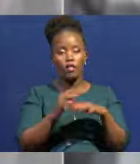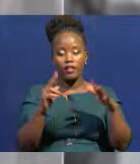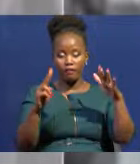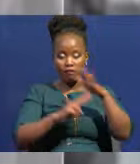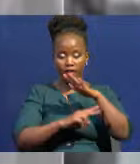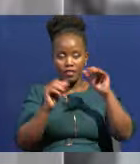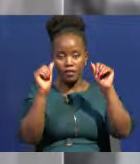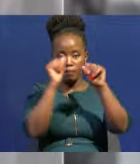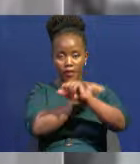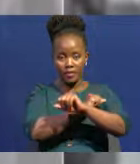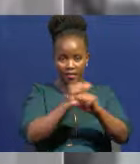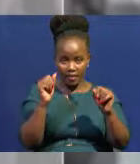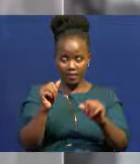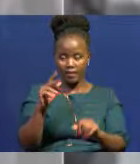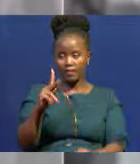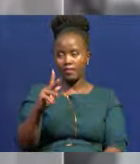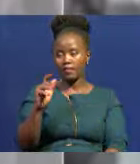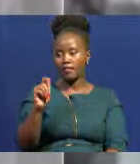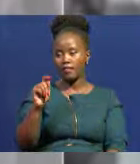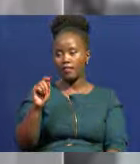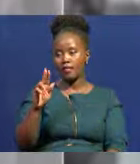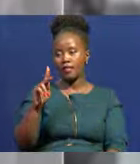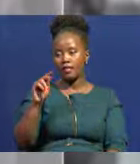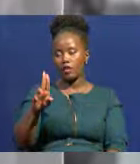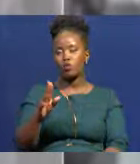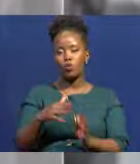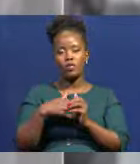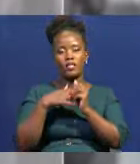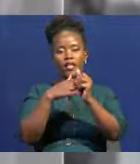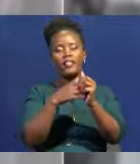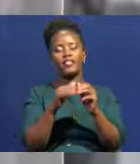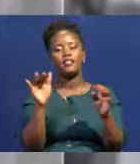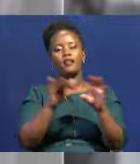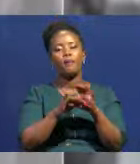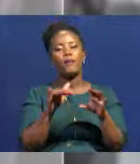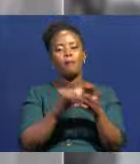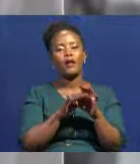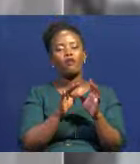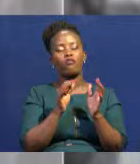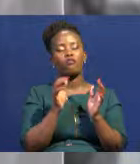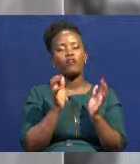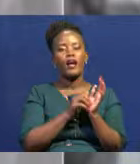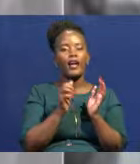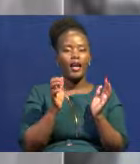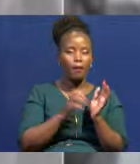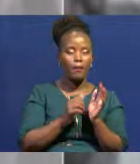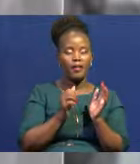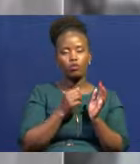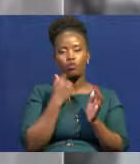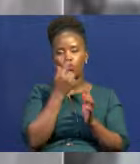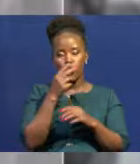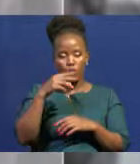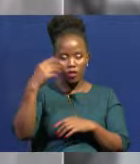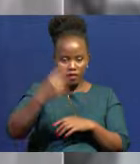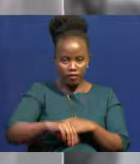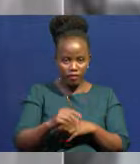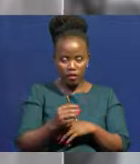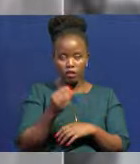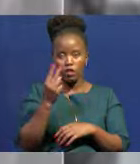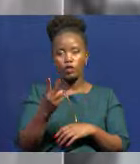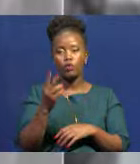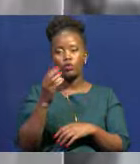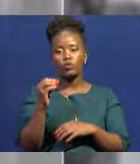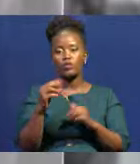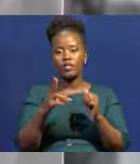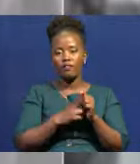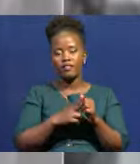Katuku led a group of Kamba members of parliament who had been defeated in the 2007 election in accusing the